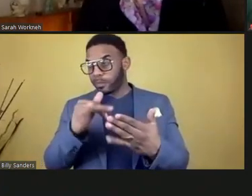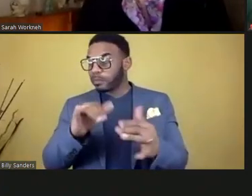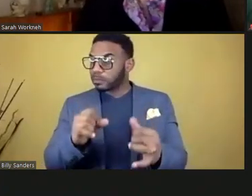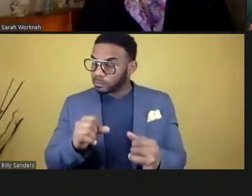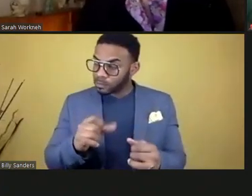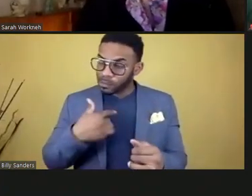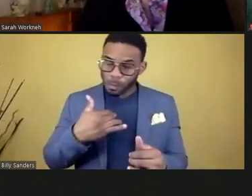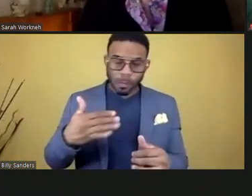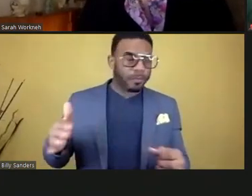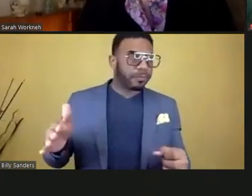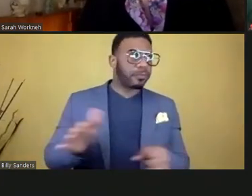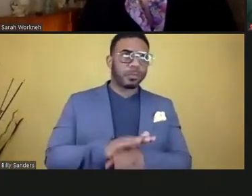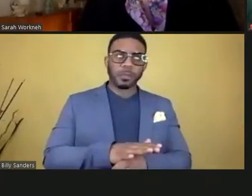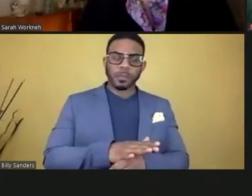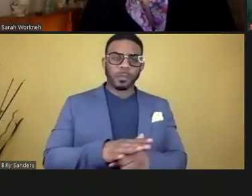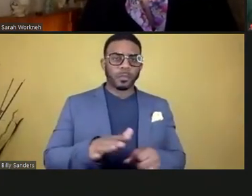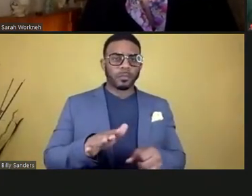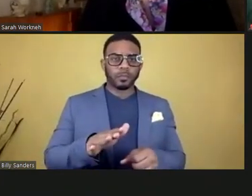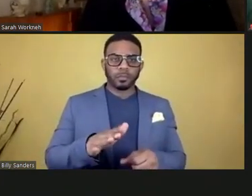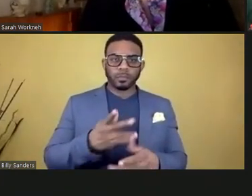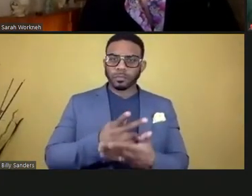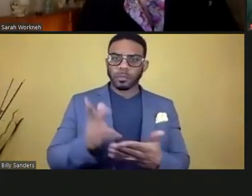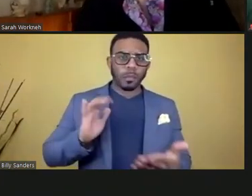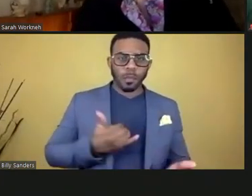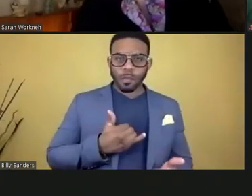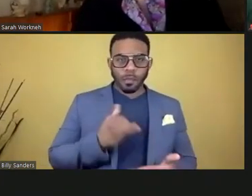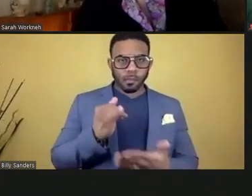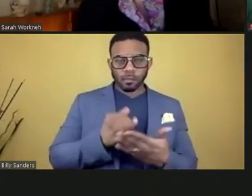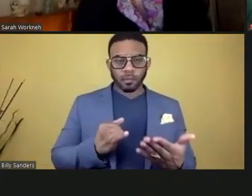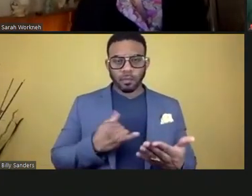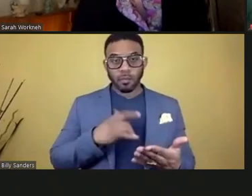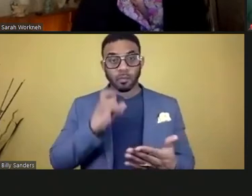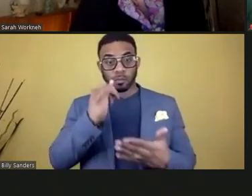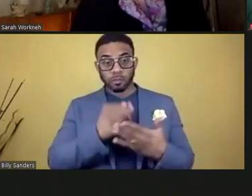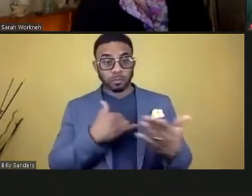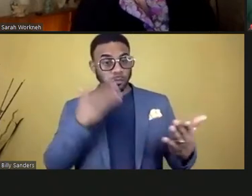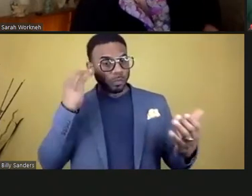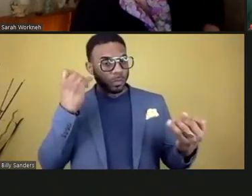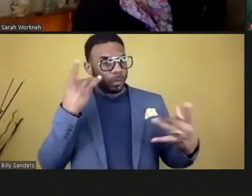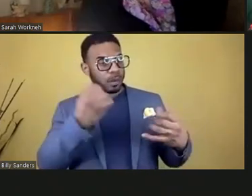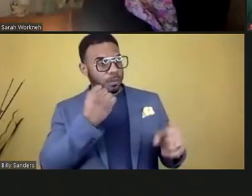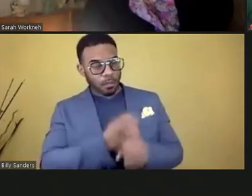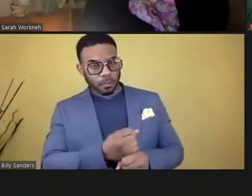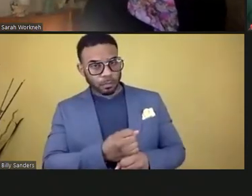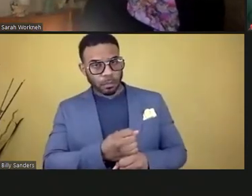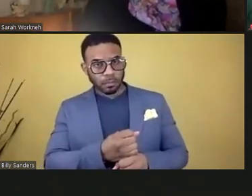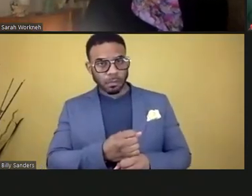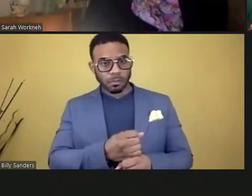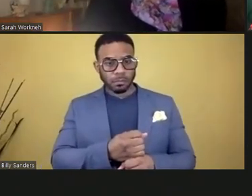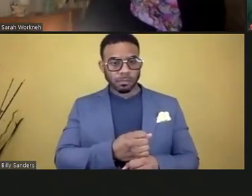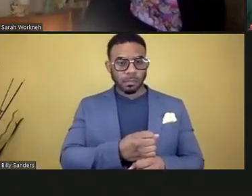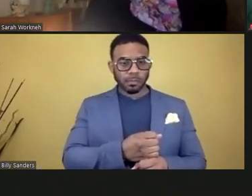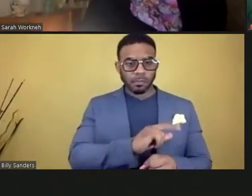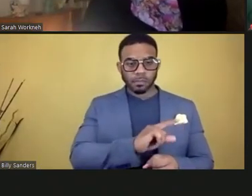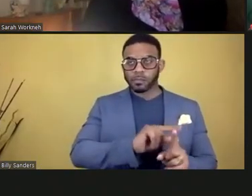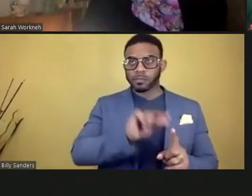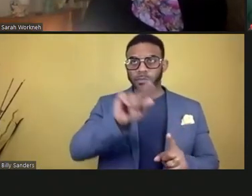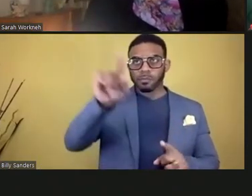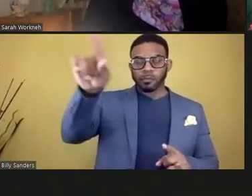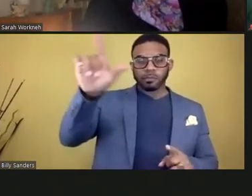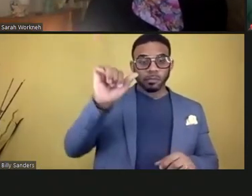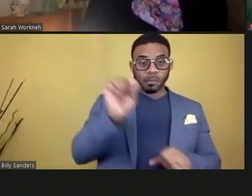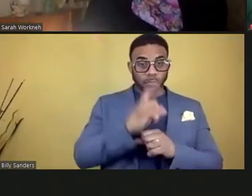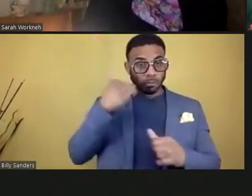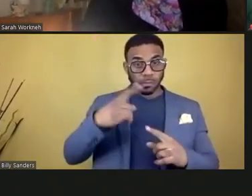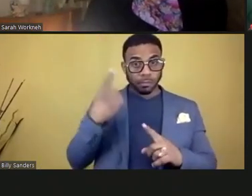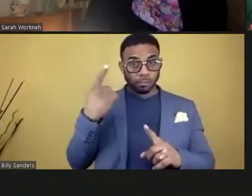we have completely failed artists. We had an artist that we had known for years. They went off, they had worked for